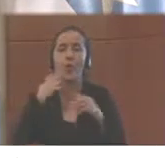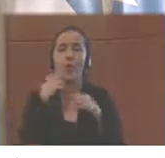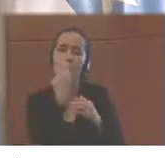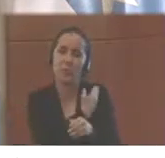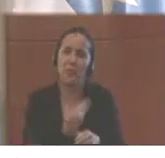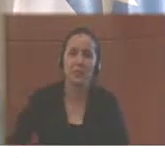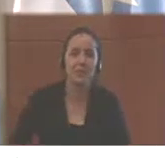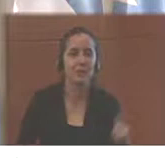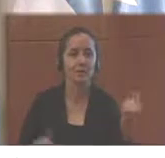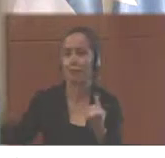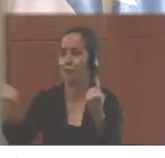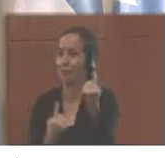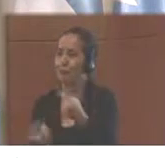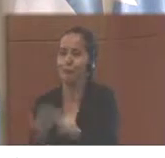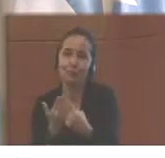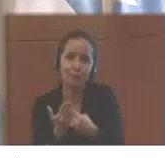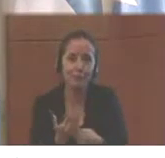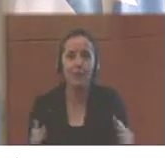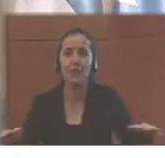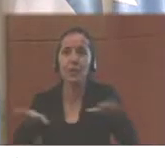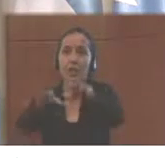and government will